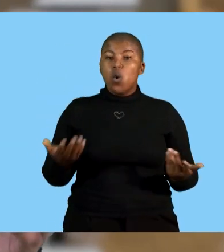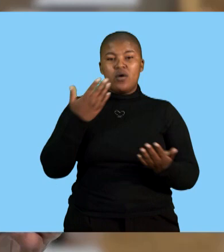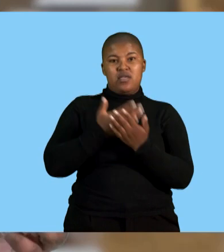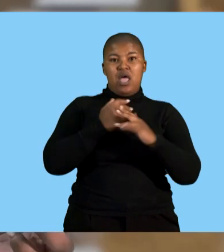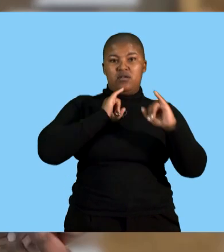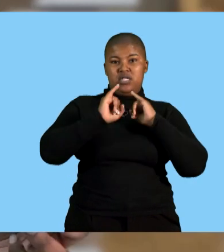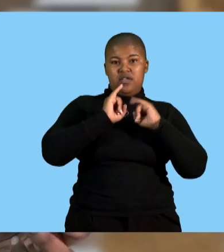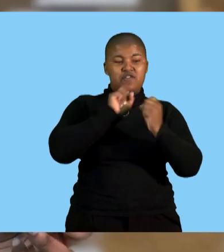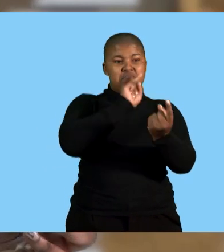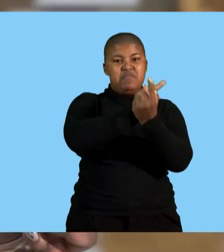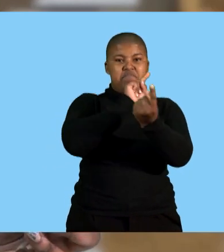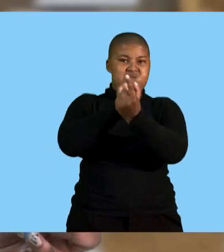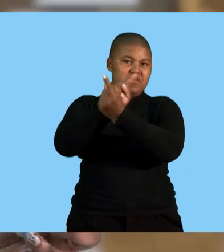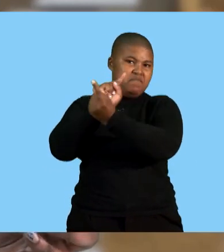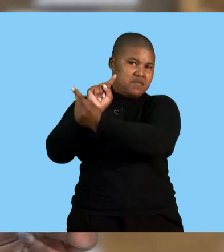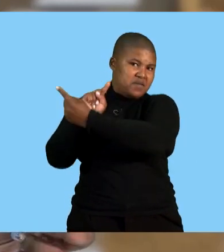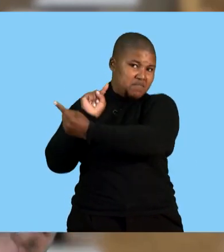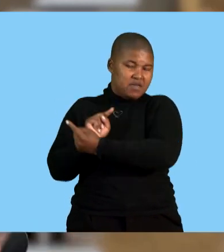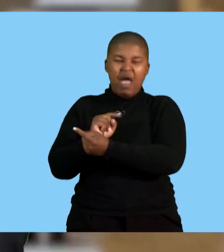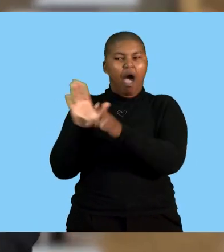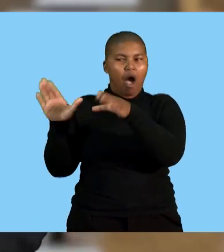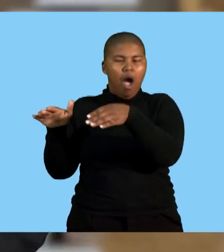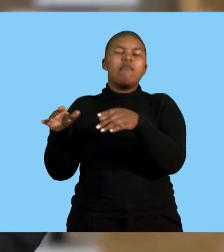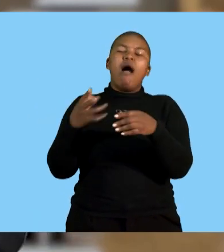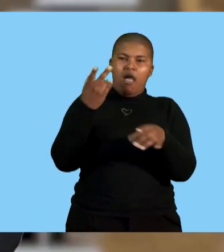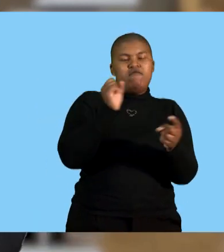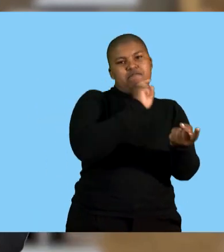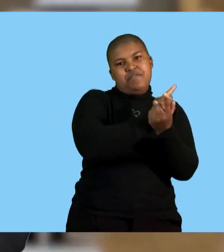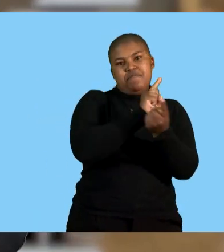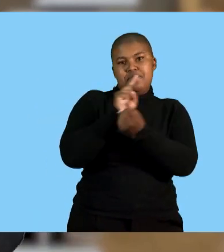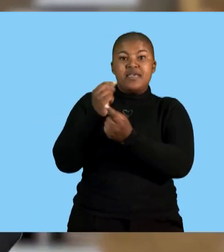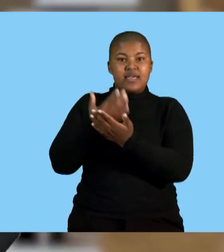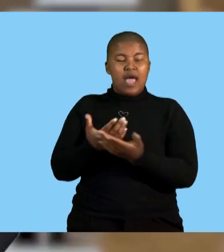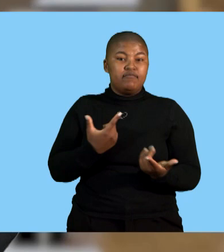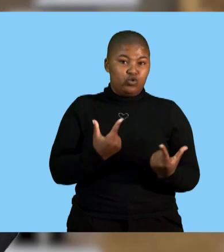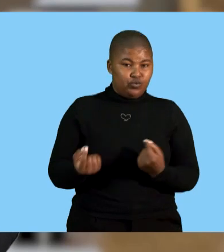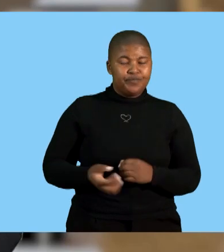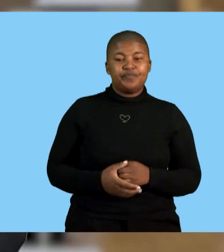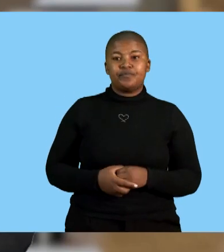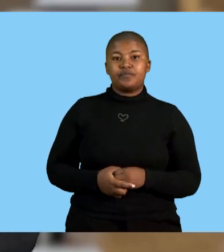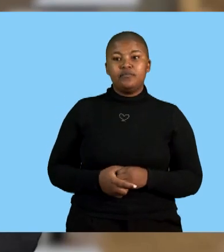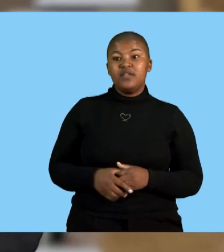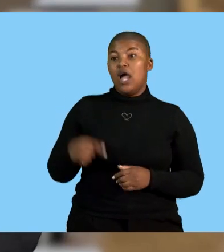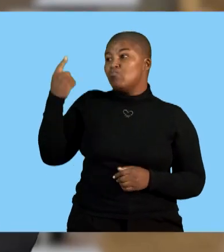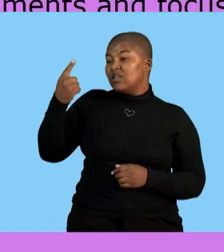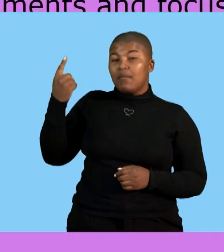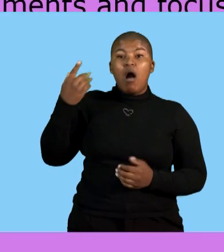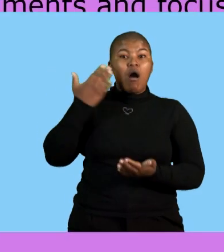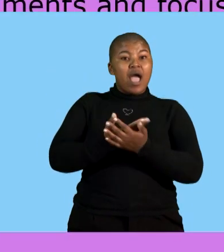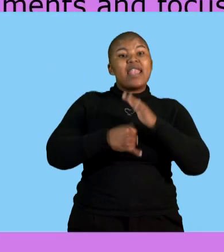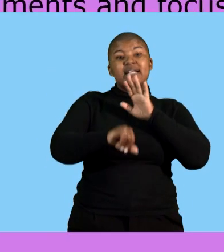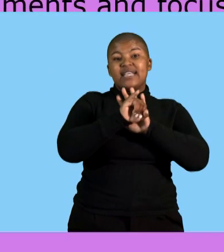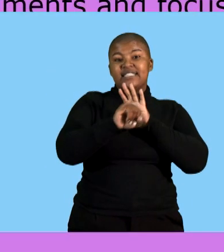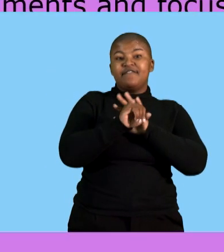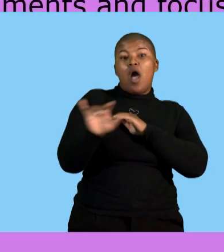whereby now it will be one-on-one with the principal. And he can also identify the type of data. It